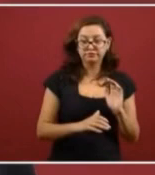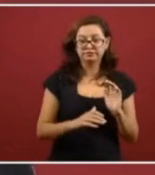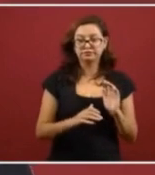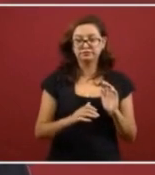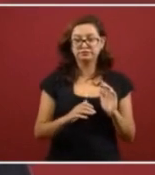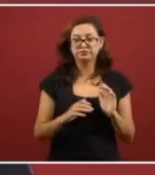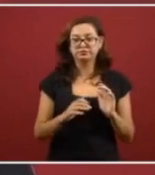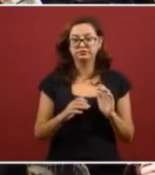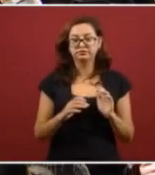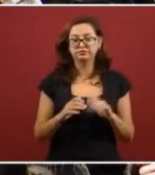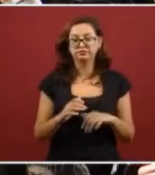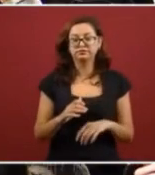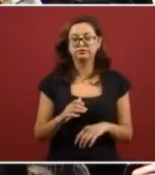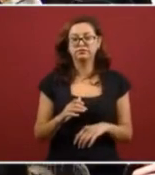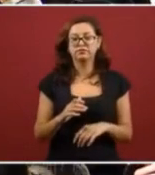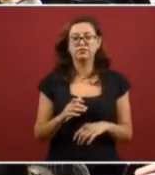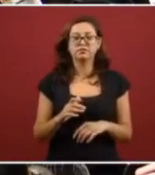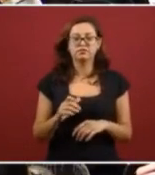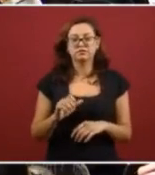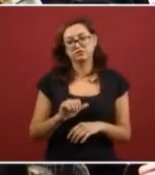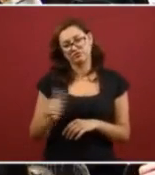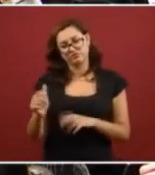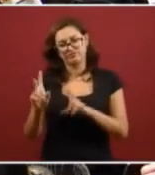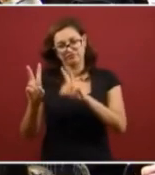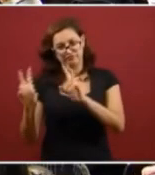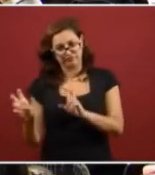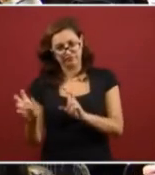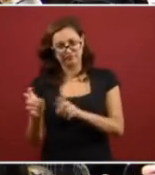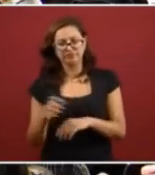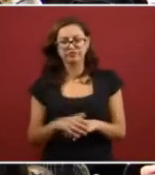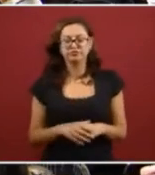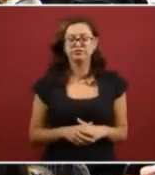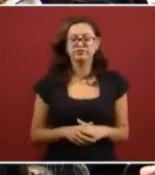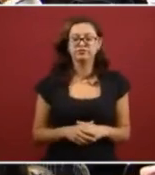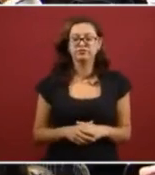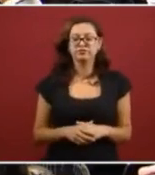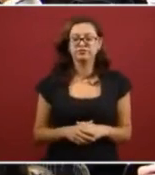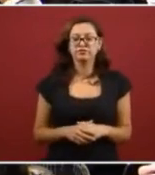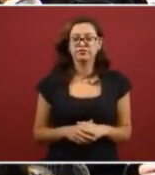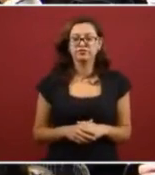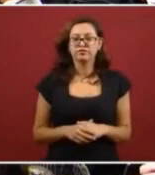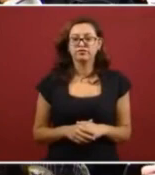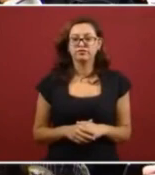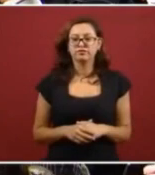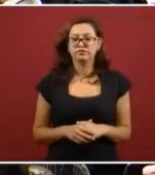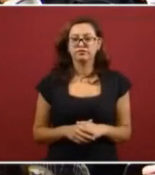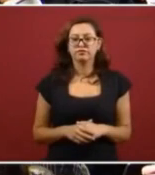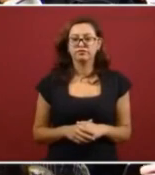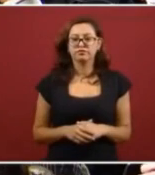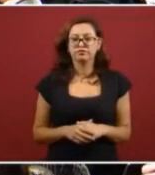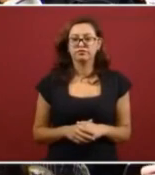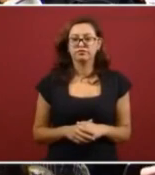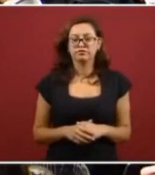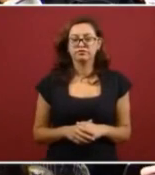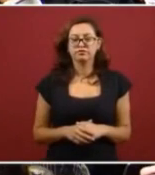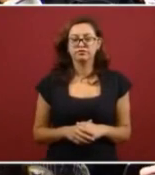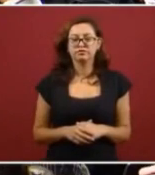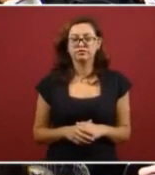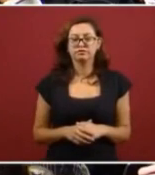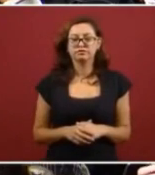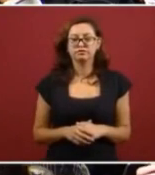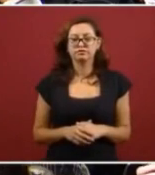with este, a lo estructural, si les to the structural matter. Ya, se quedaría Marcelo. And